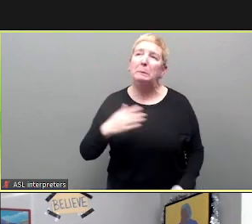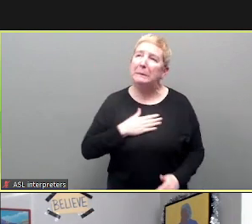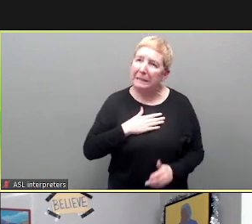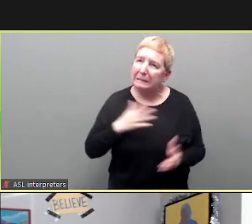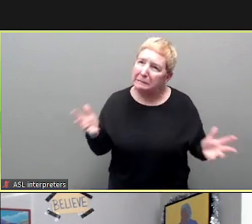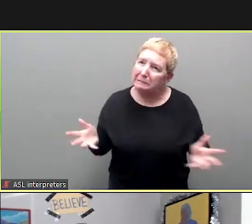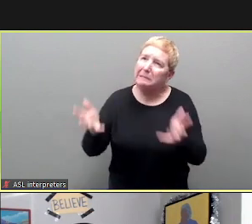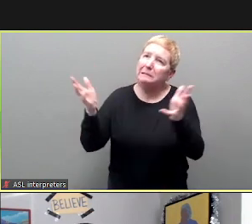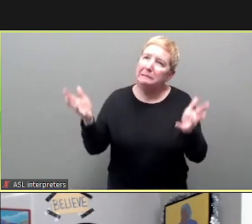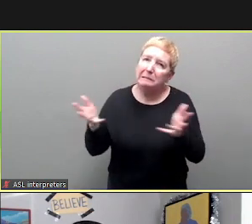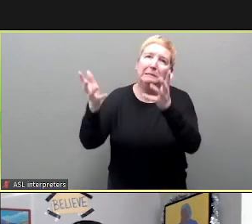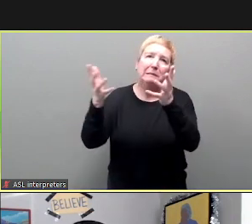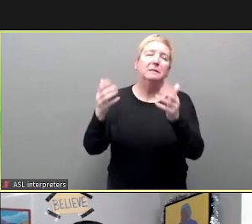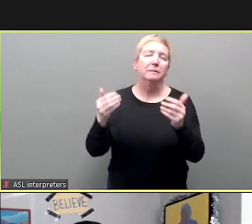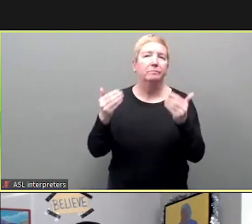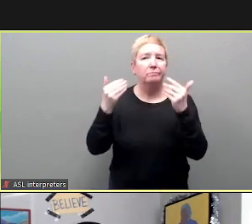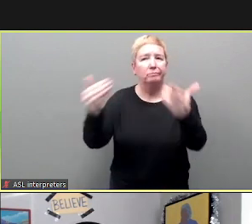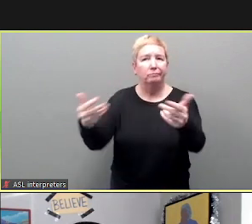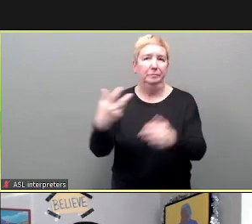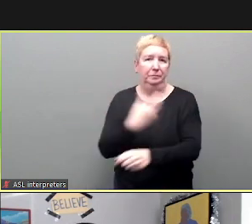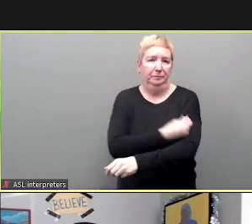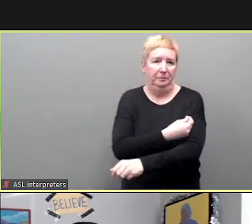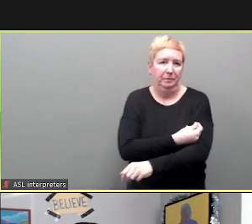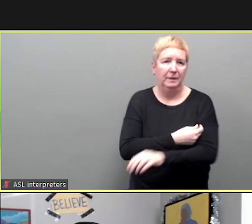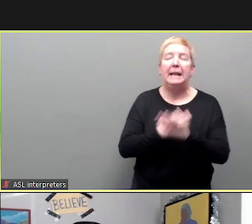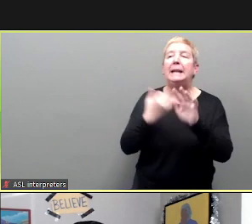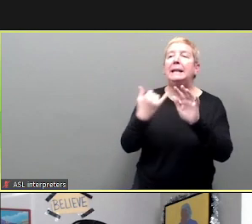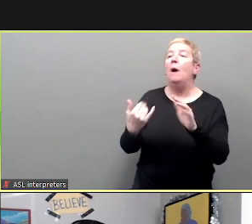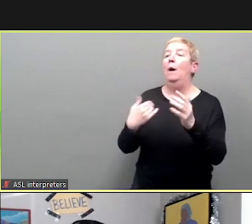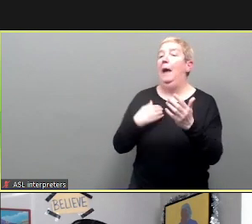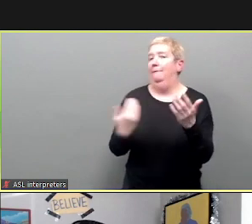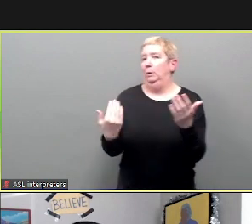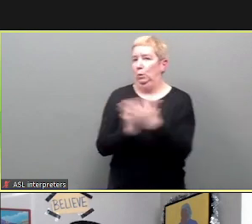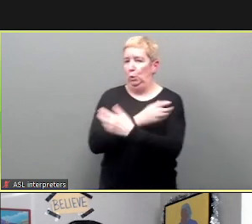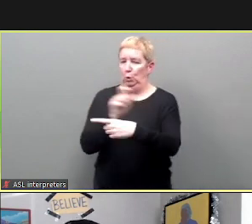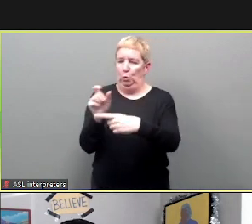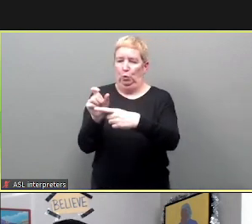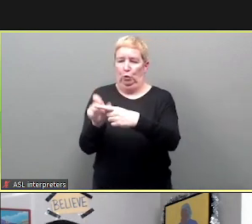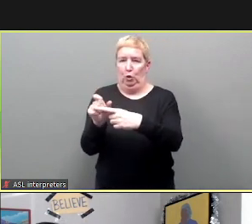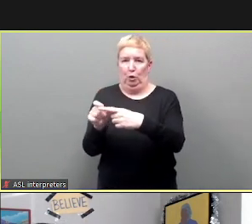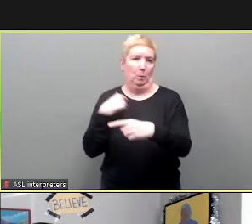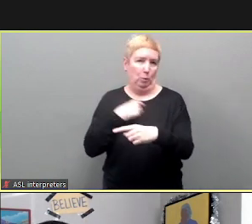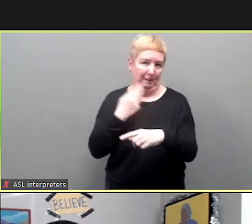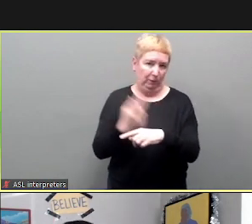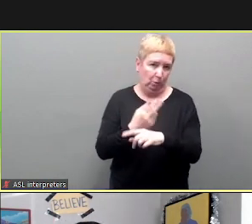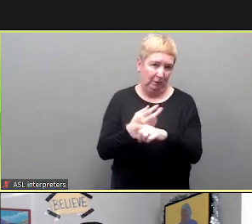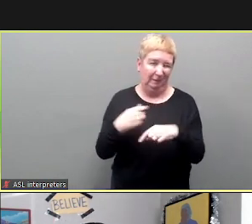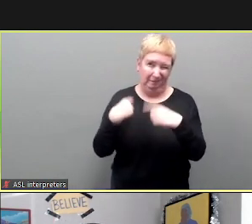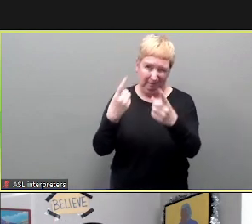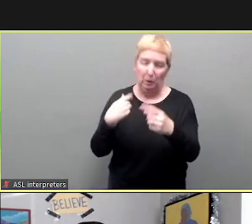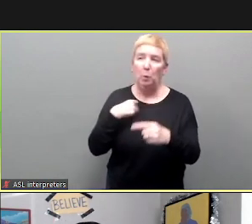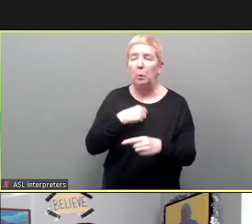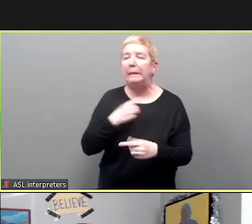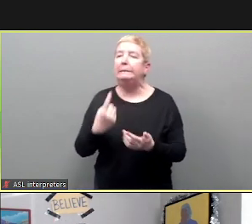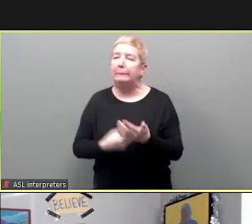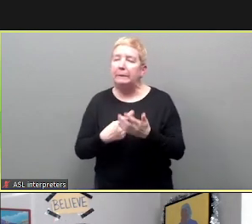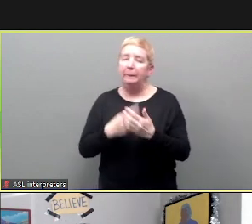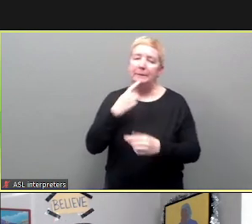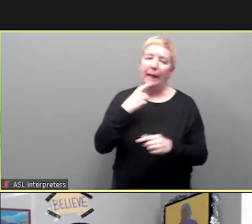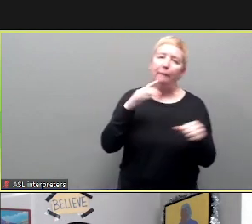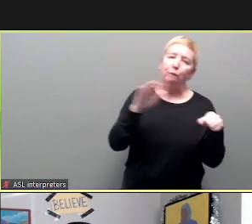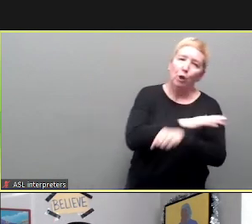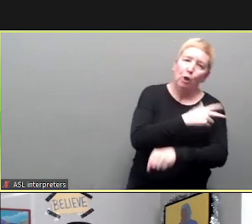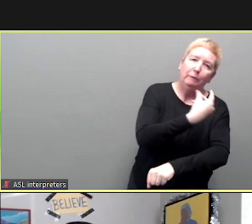Another new terminology we've been using throughout the pandemic, like fully vaccinated, partially